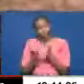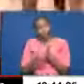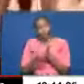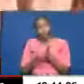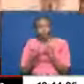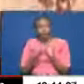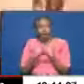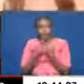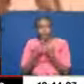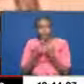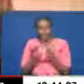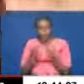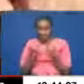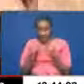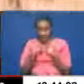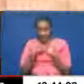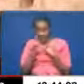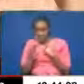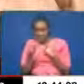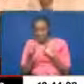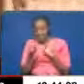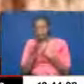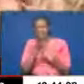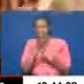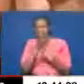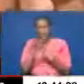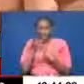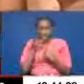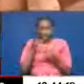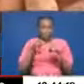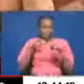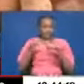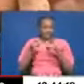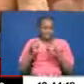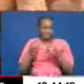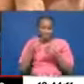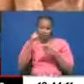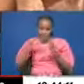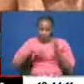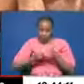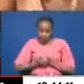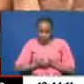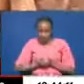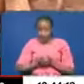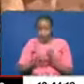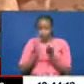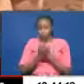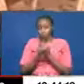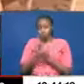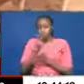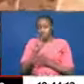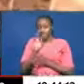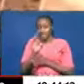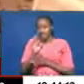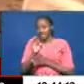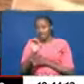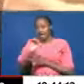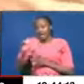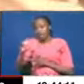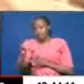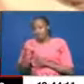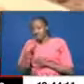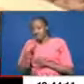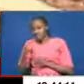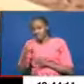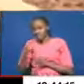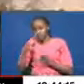Data from the National Drought Management Authority indicate heavy livestock losses across the 23 counties, with assessments showing livestock